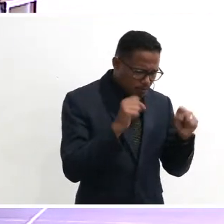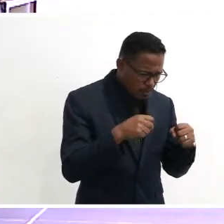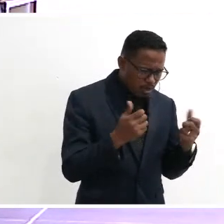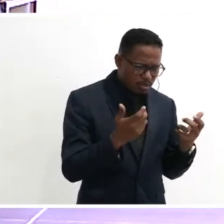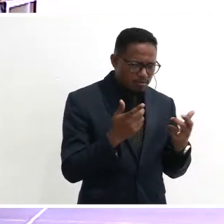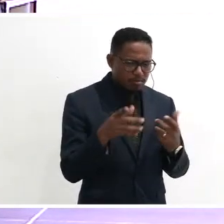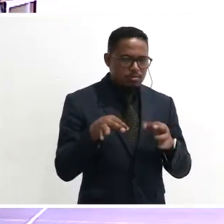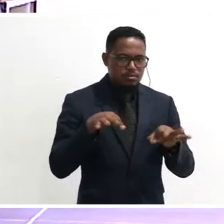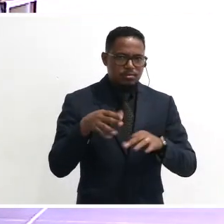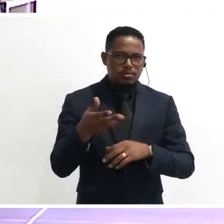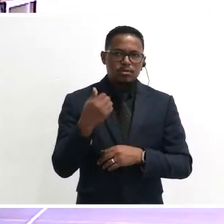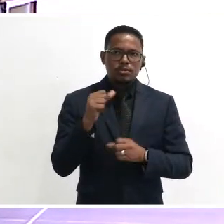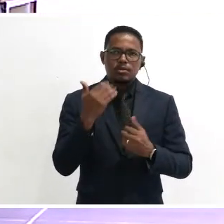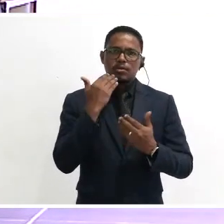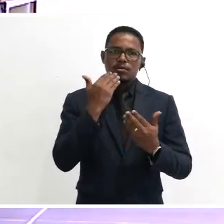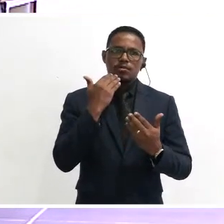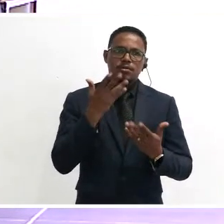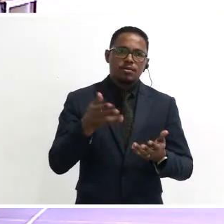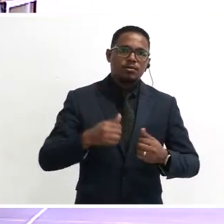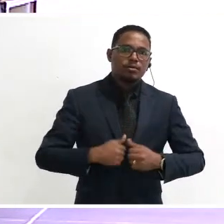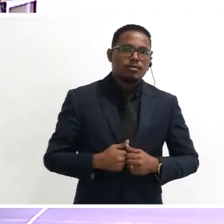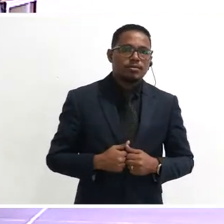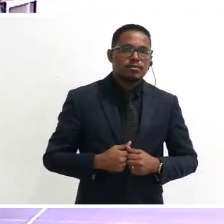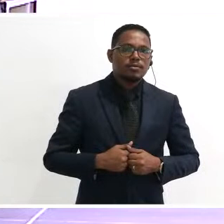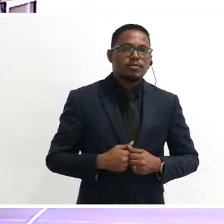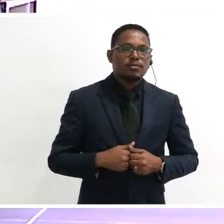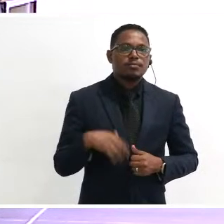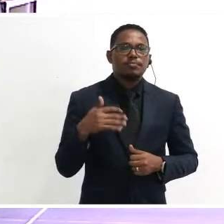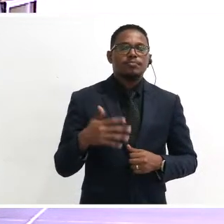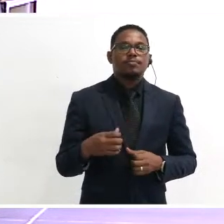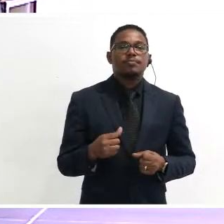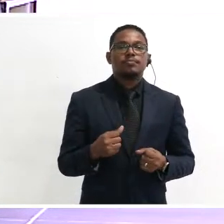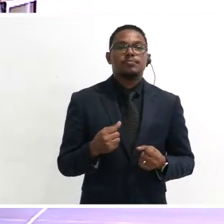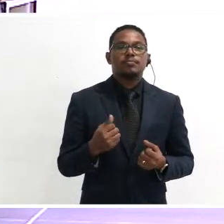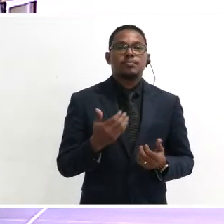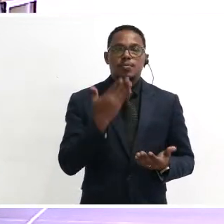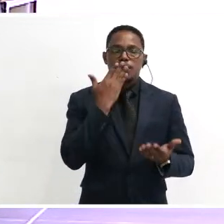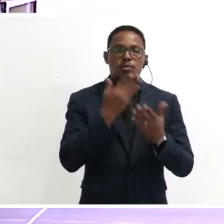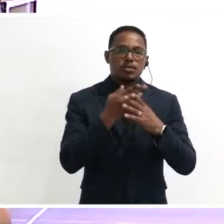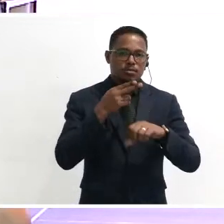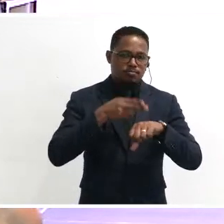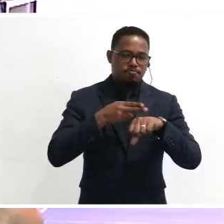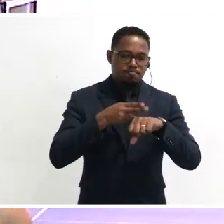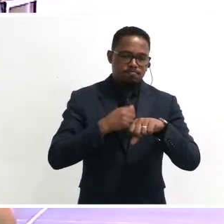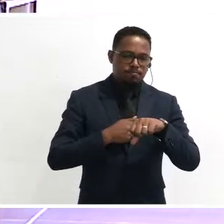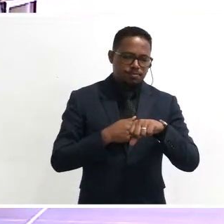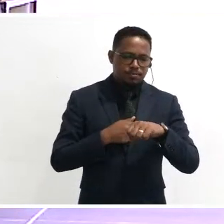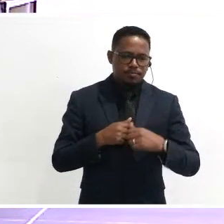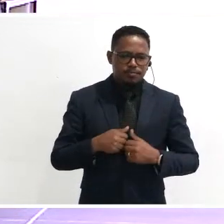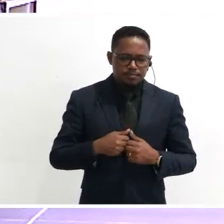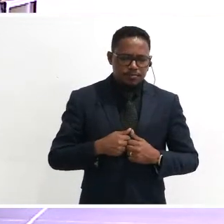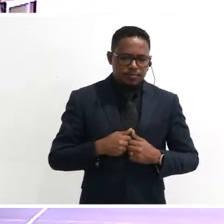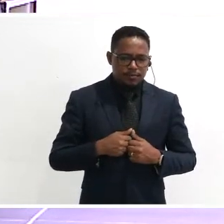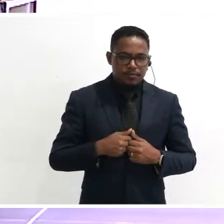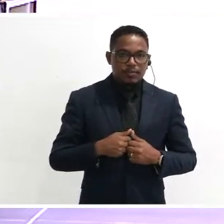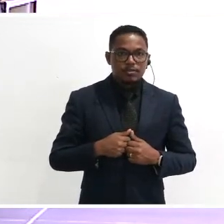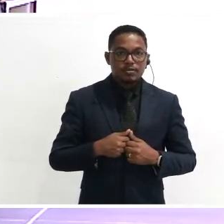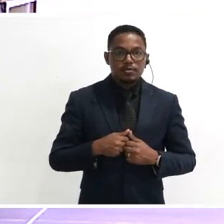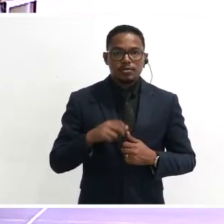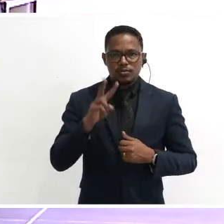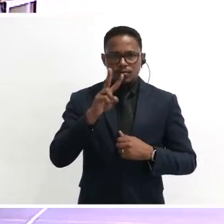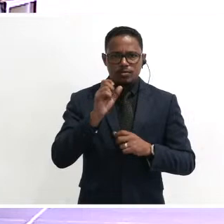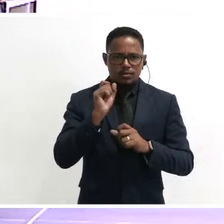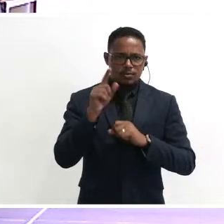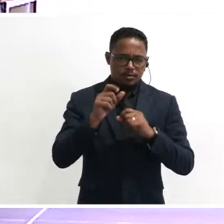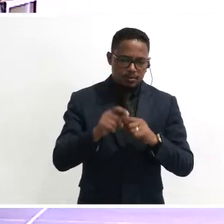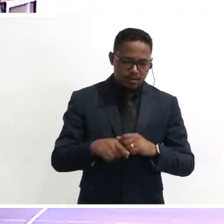Gracias. Por acá. Muy buenas tardes. Tengo 2 preguntas. La primera es